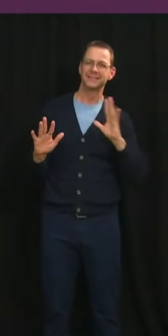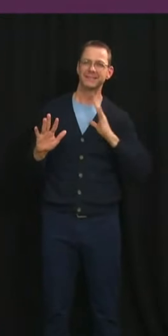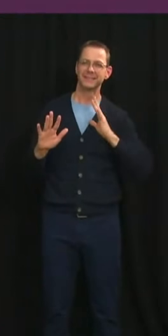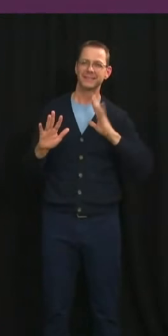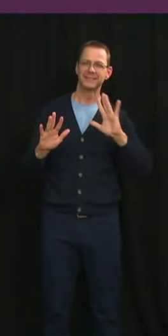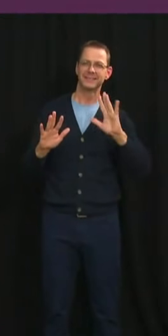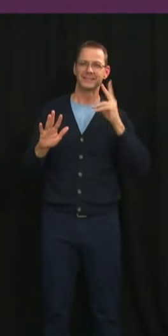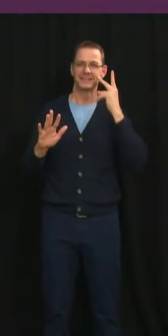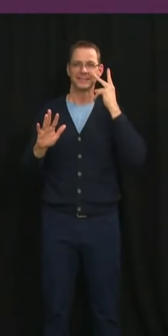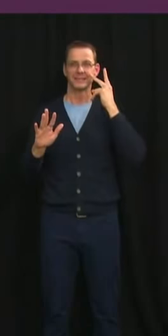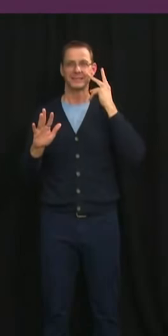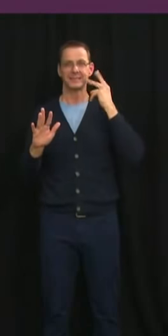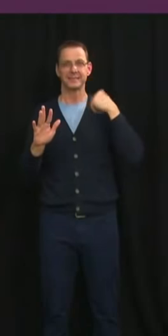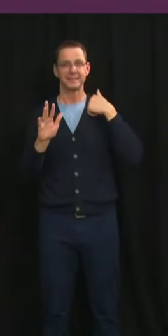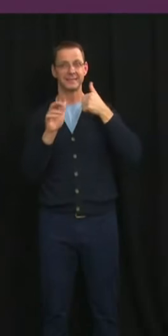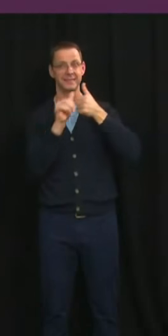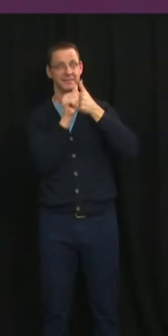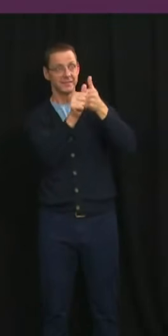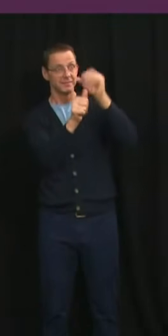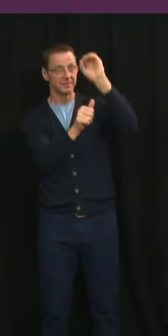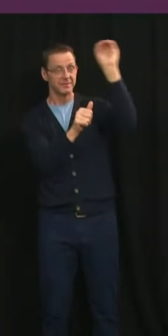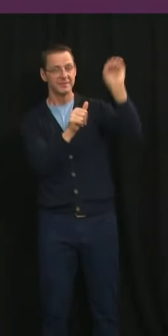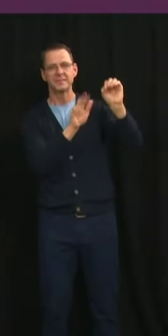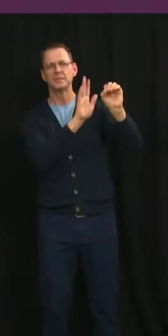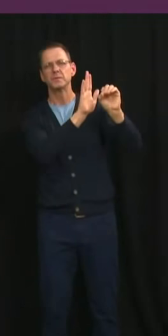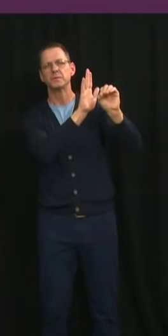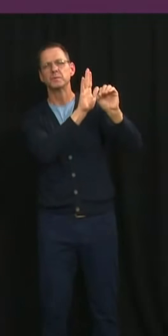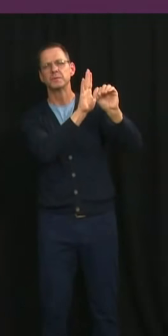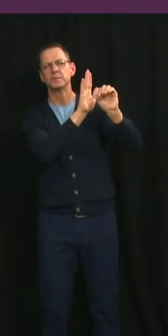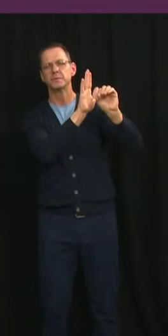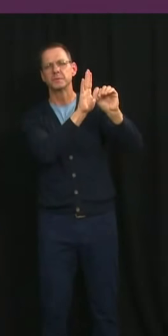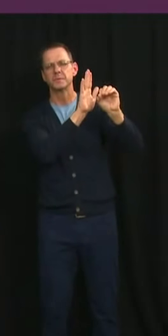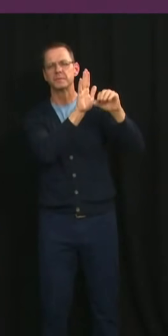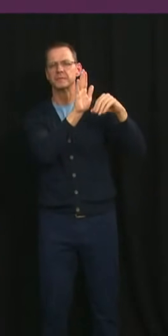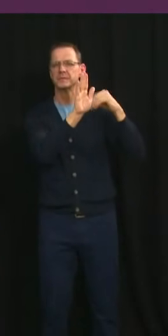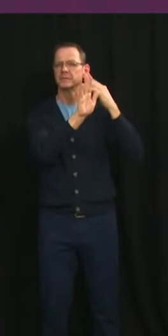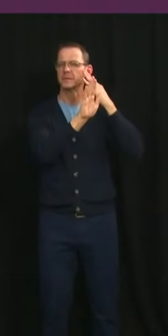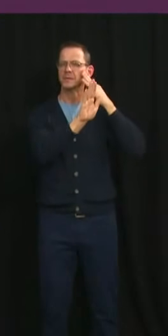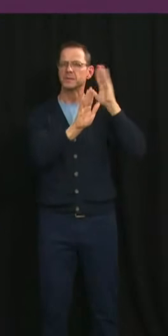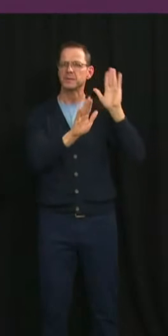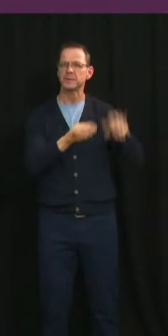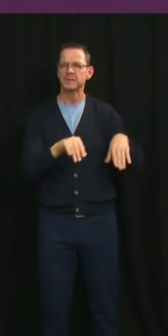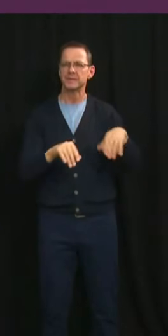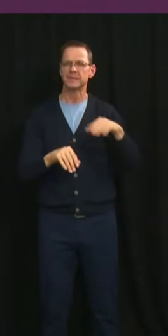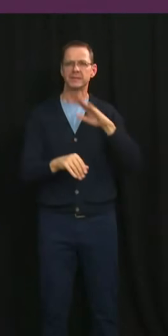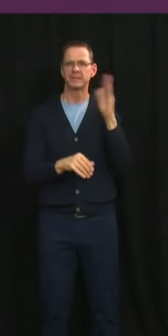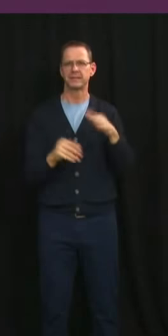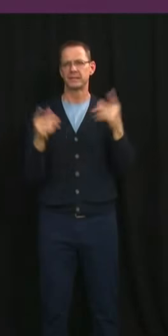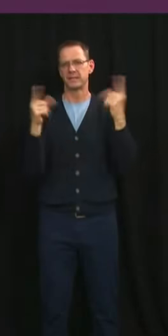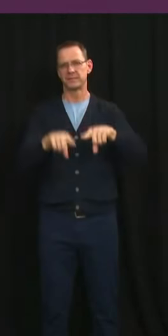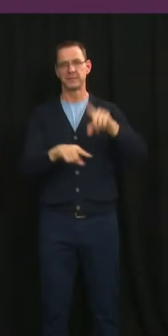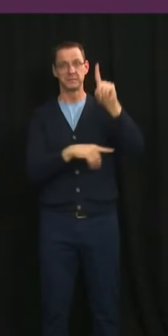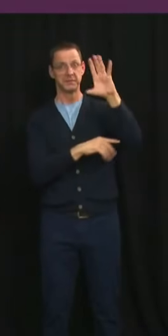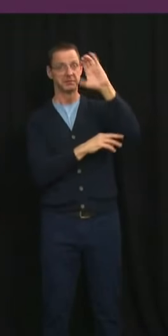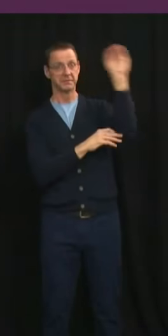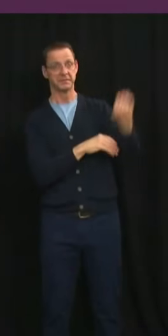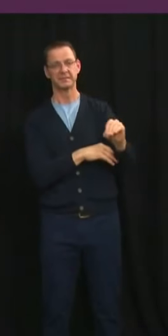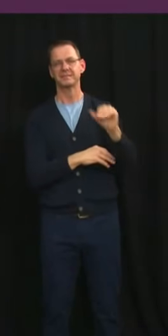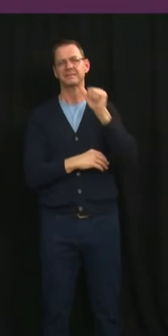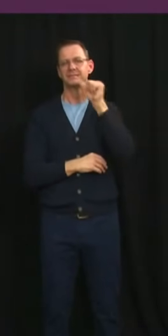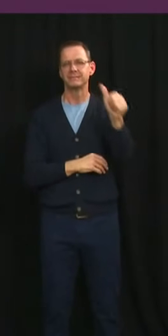realistic. We just hope people will make an effort broadly to follow the guidelines. Unfortunately, we are continuing to